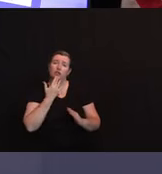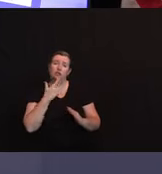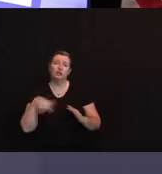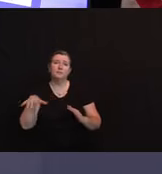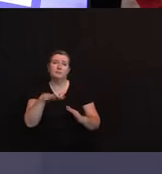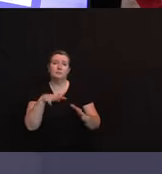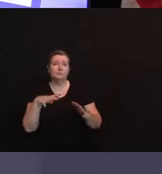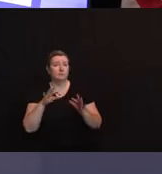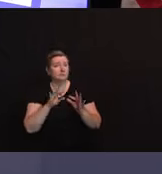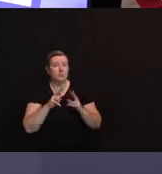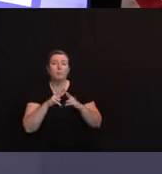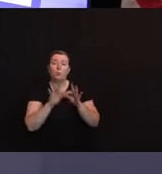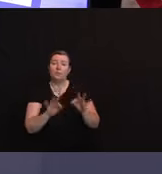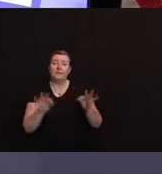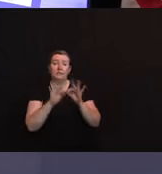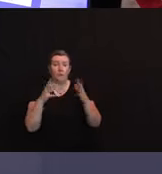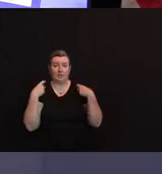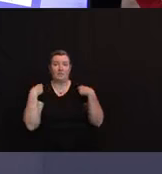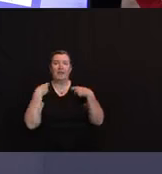the Hispanic community.